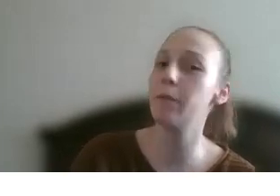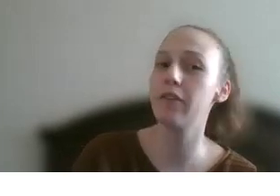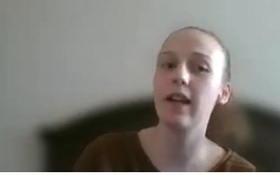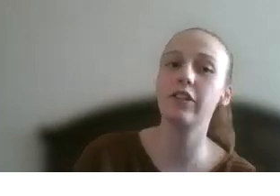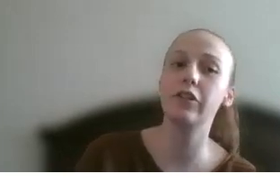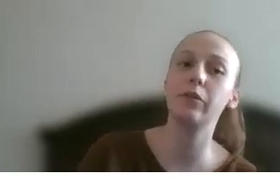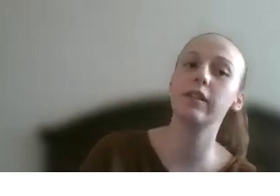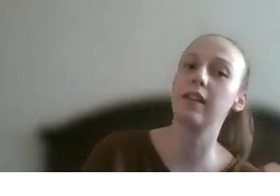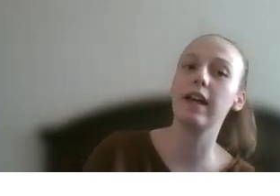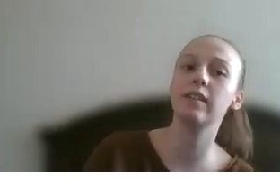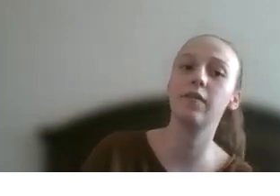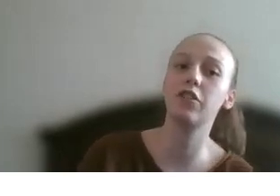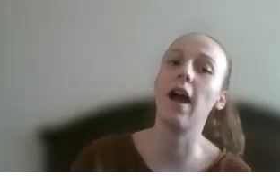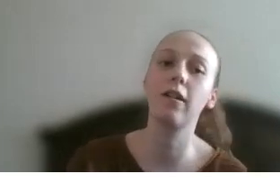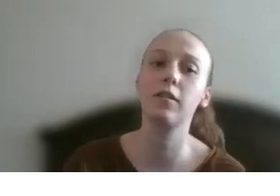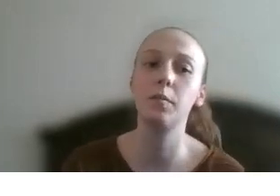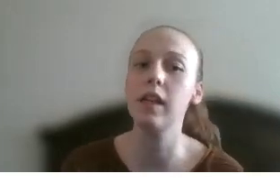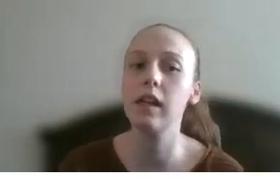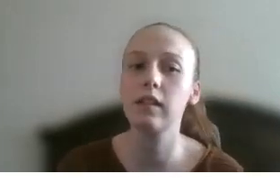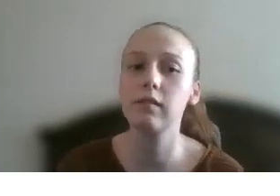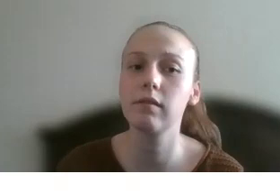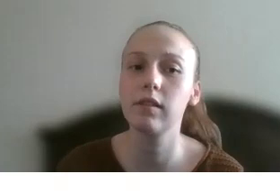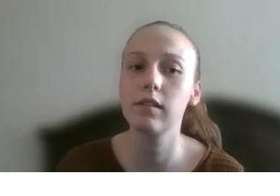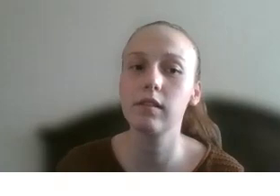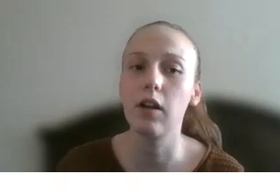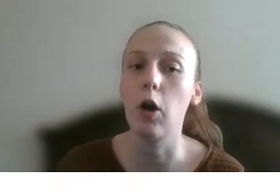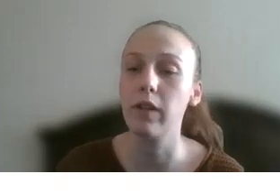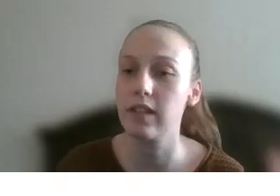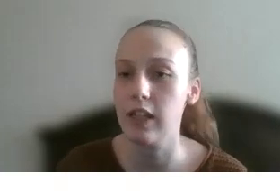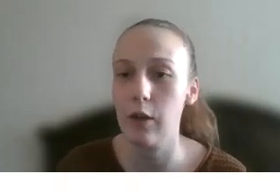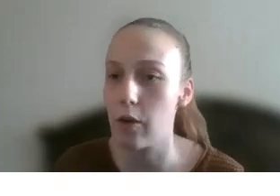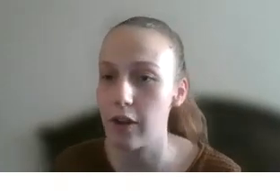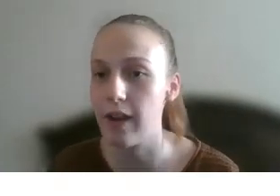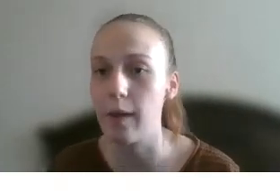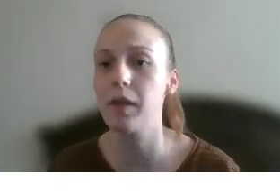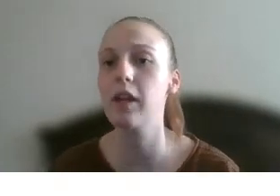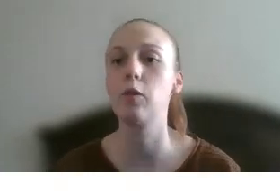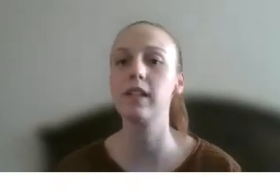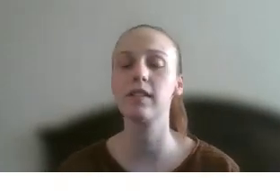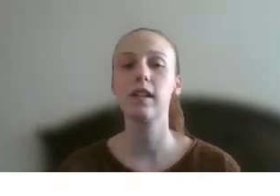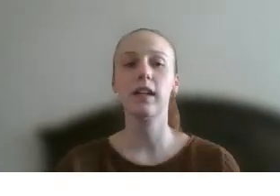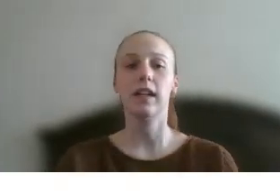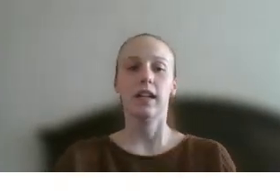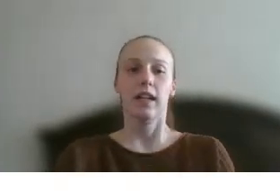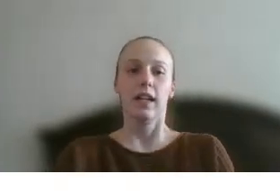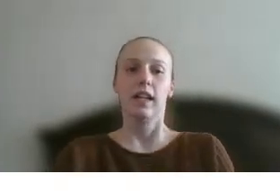So jumping right into signs of a child being homeless or their family being